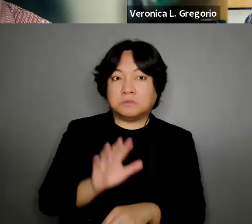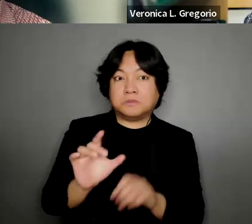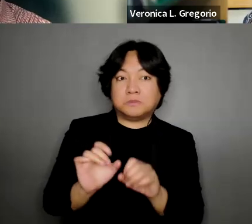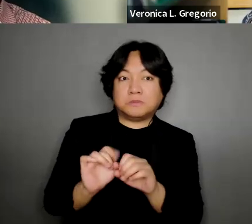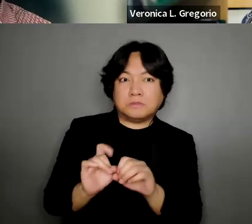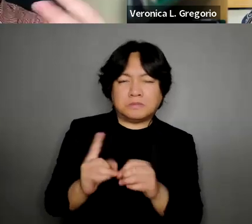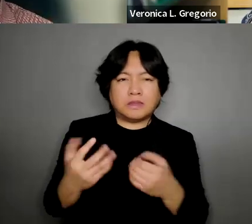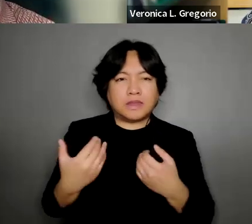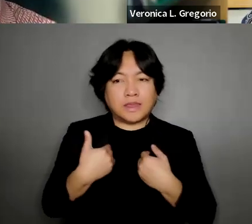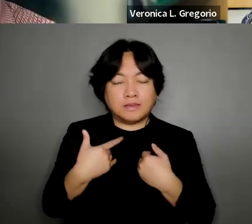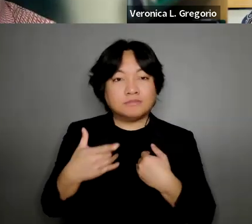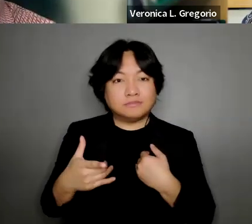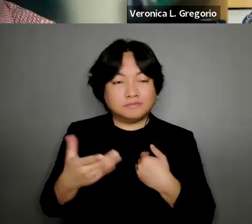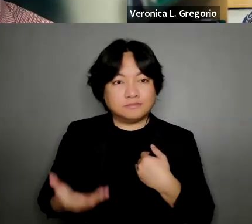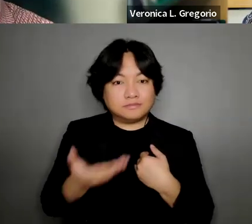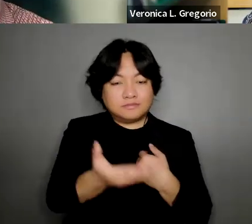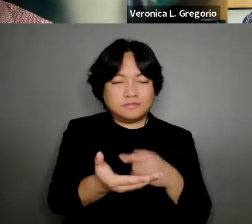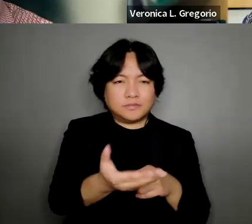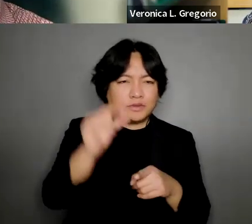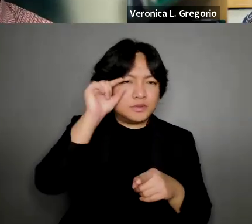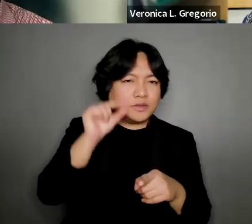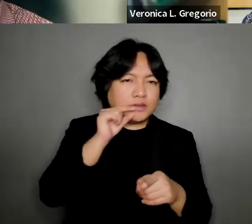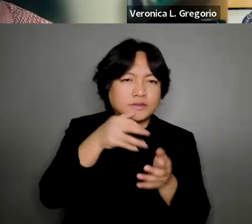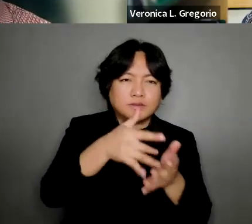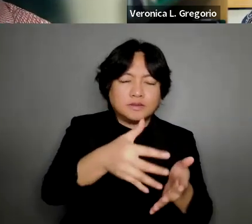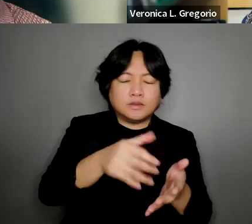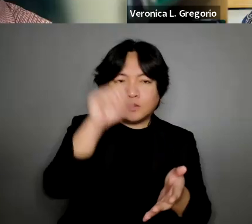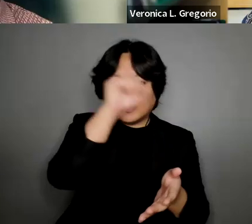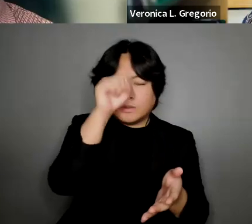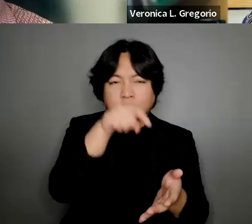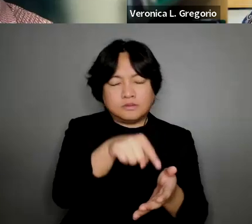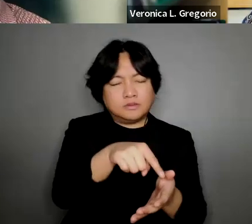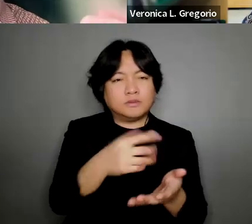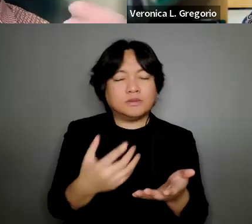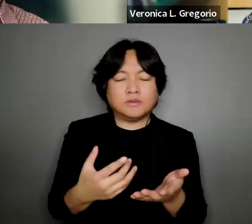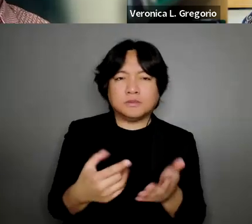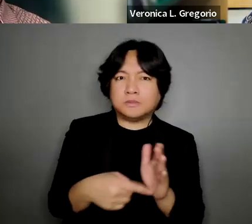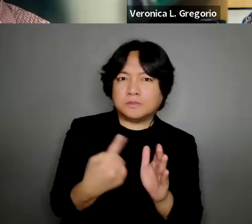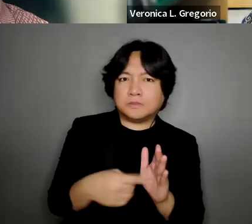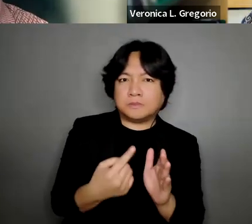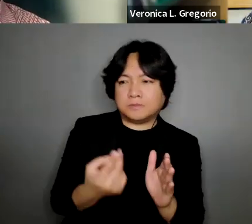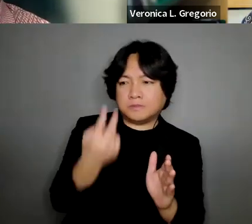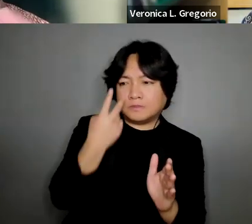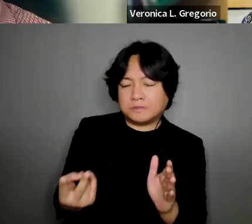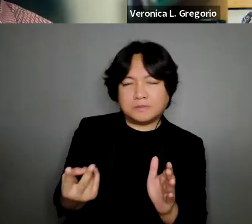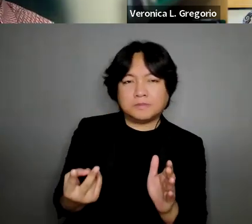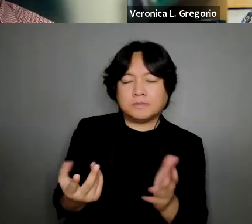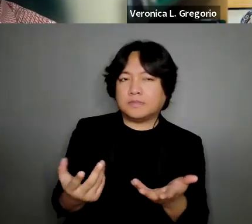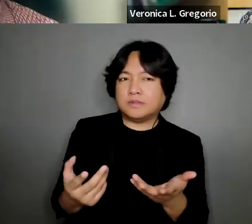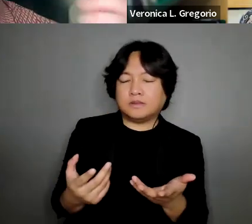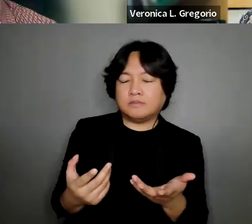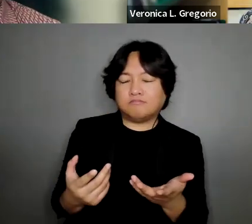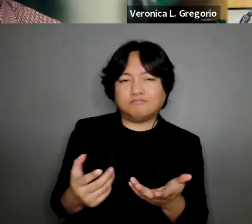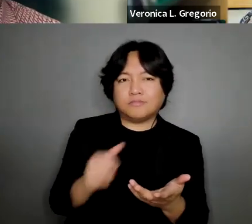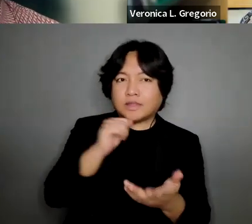dilemmas that, gender studies scholars have to contend with, no, na parang, oh, if you use, for example, again,